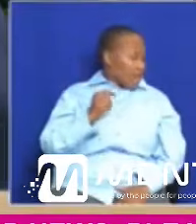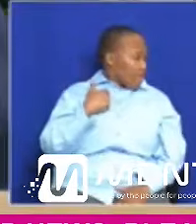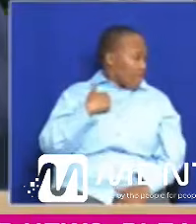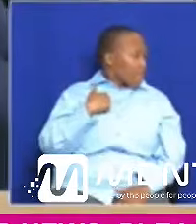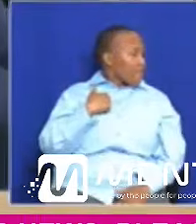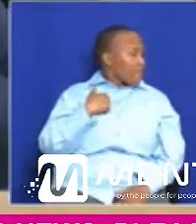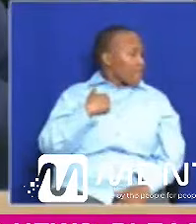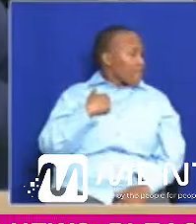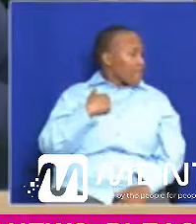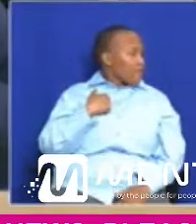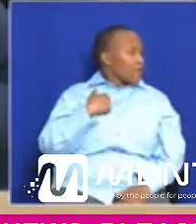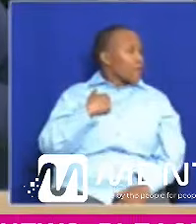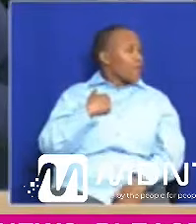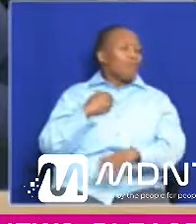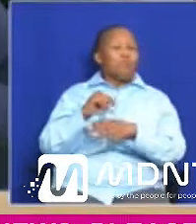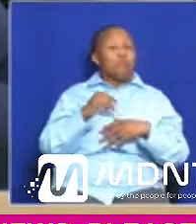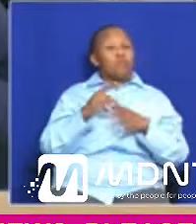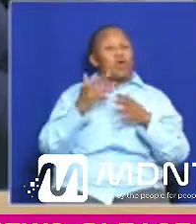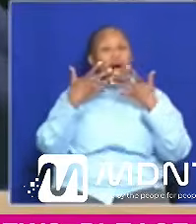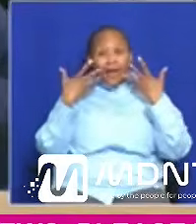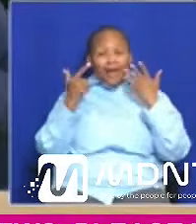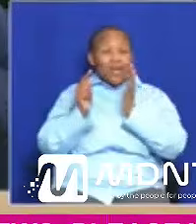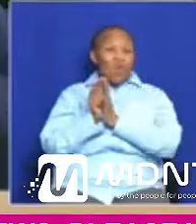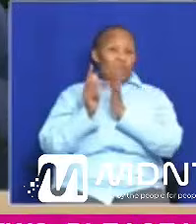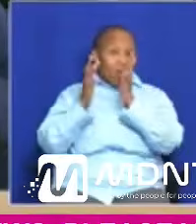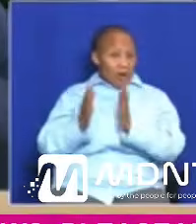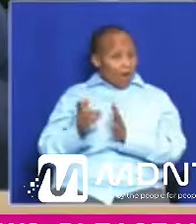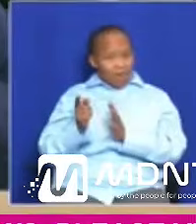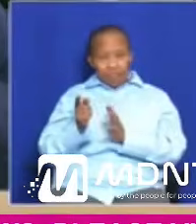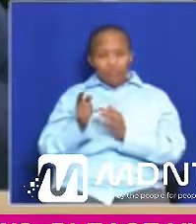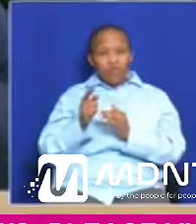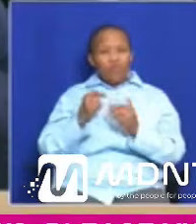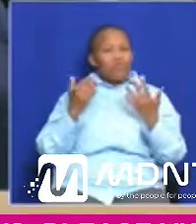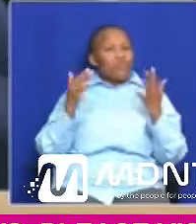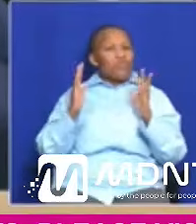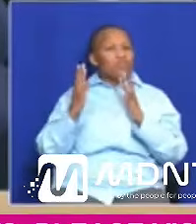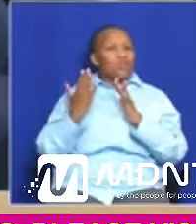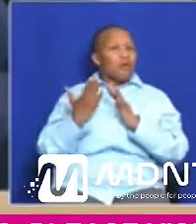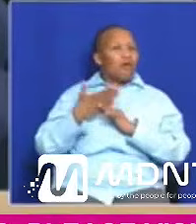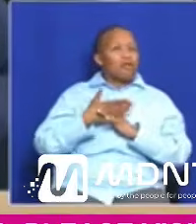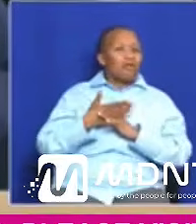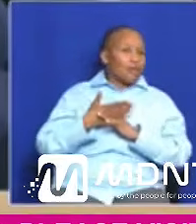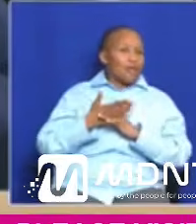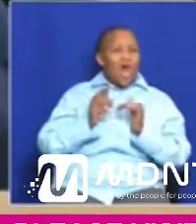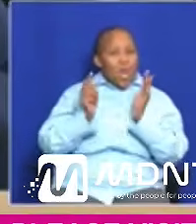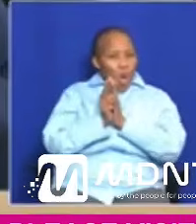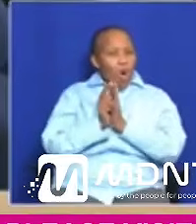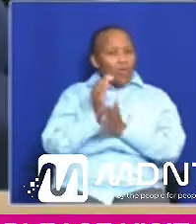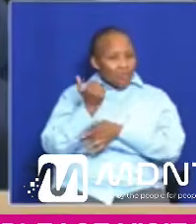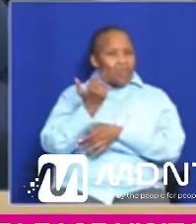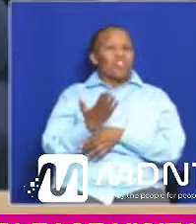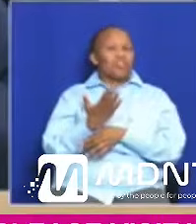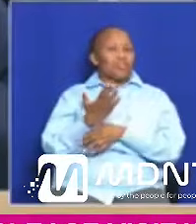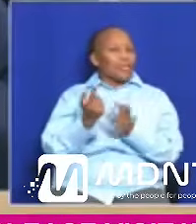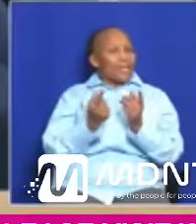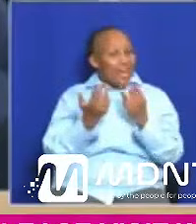You have interjected and made legal submissions when questions were being asked around